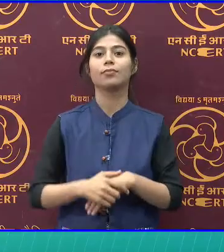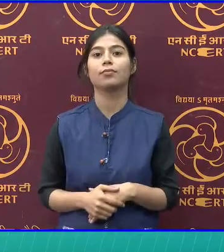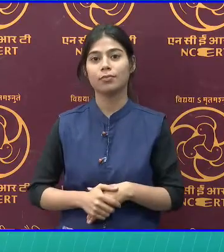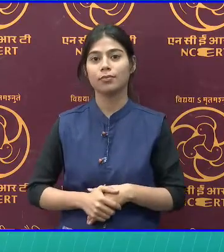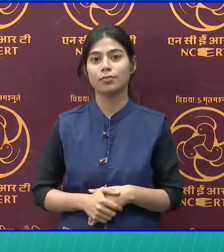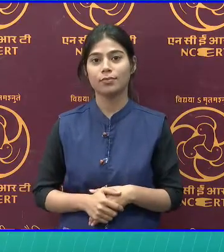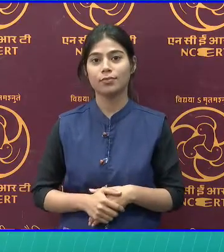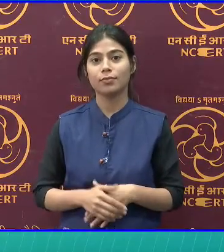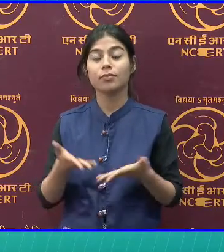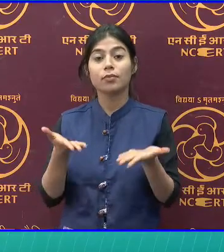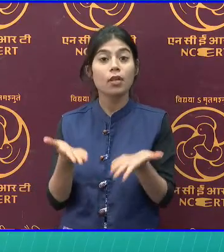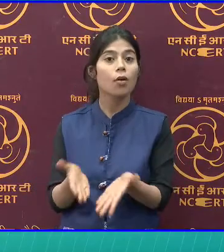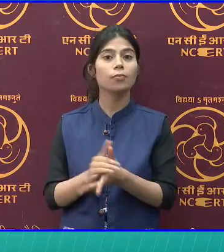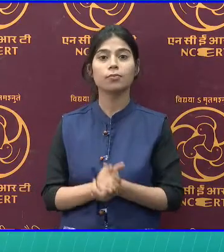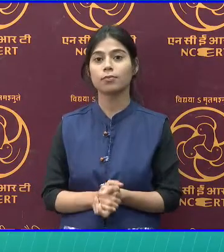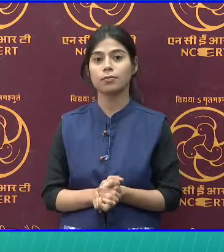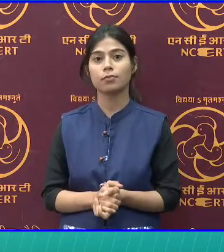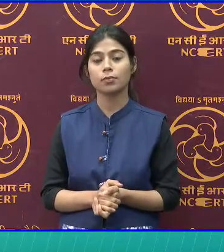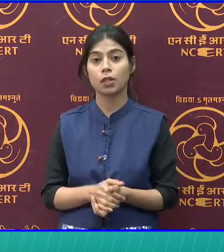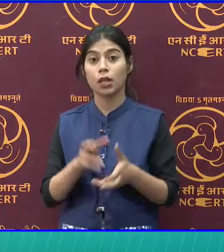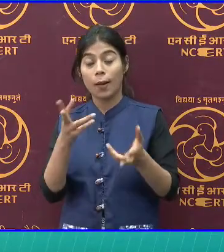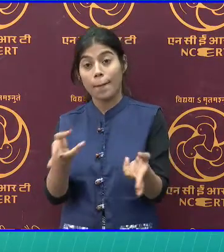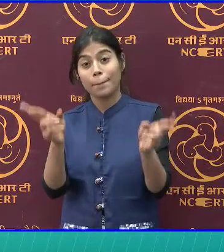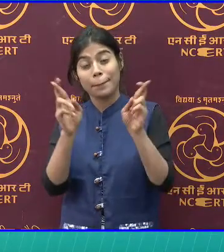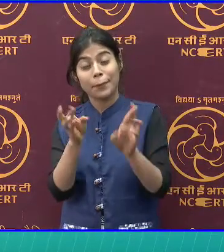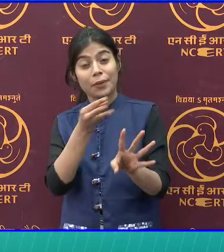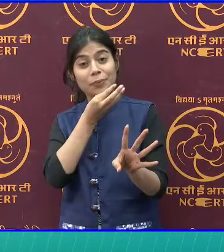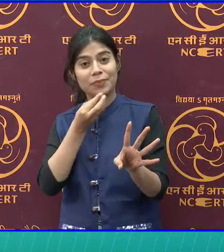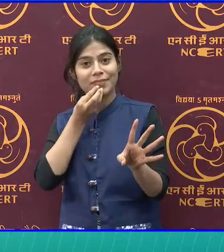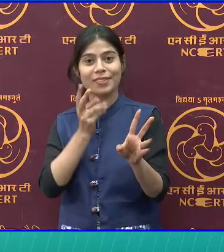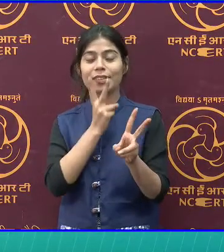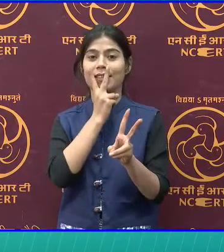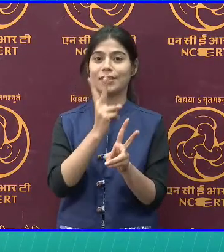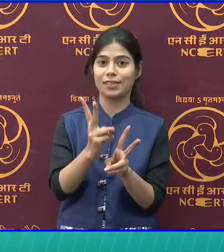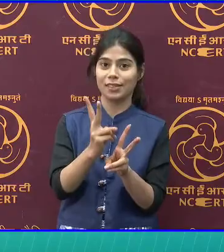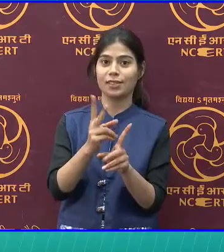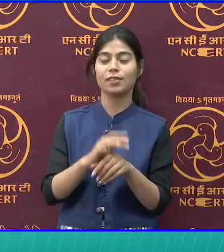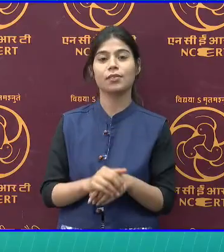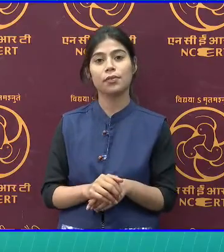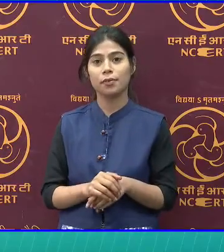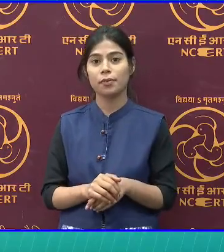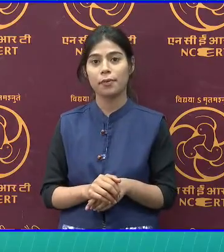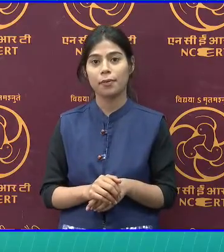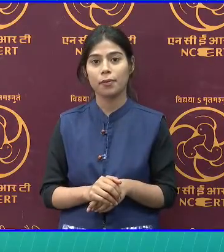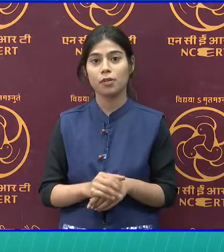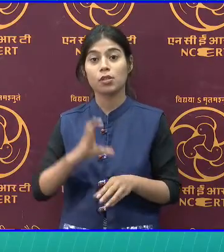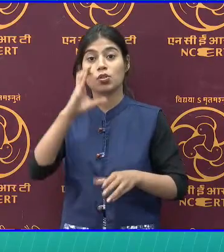So until then, keep watching PMA Vidya channels, as also